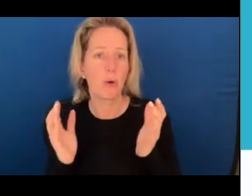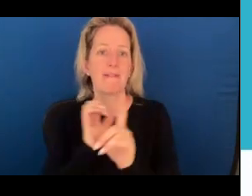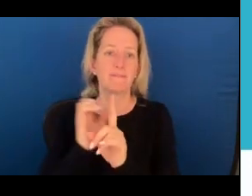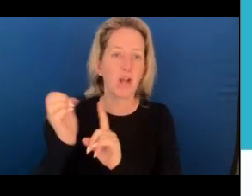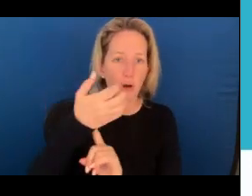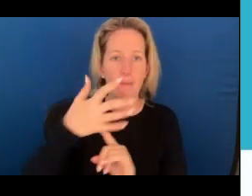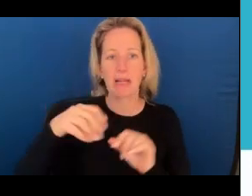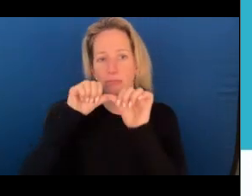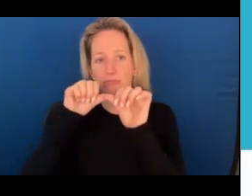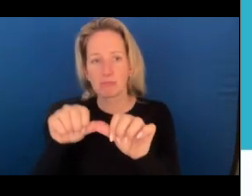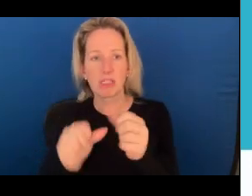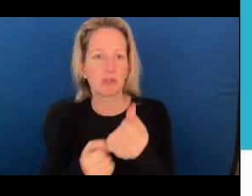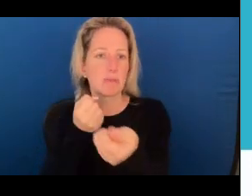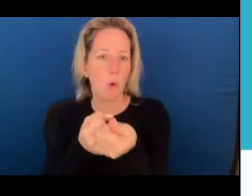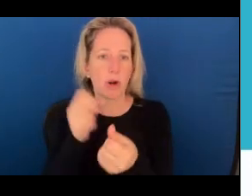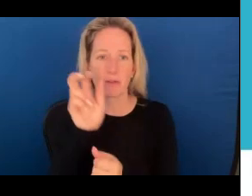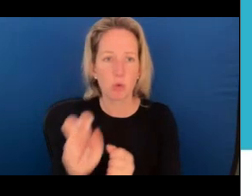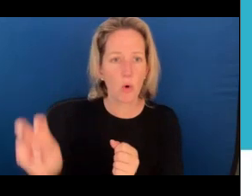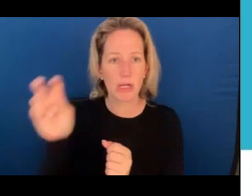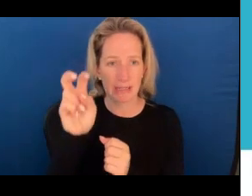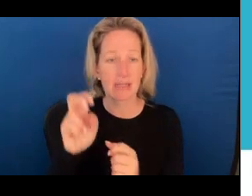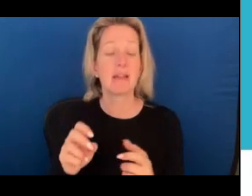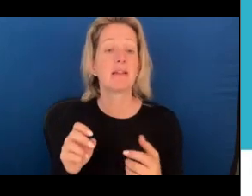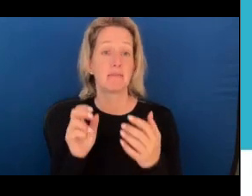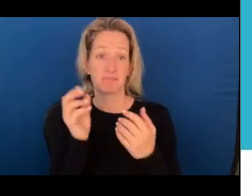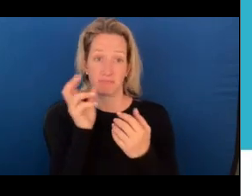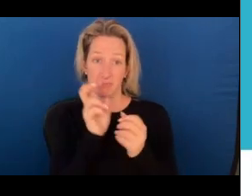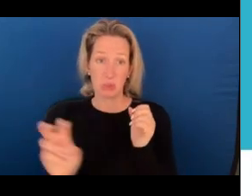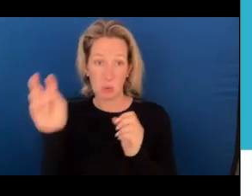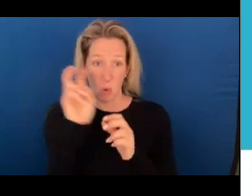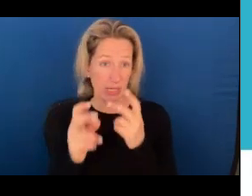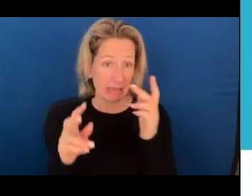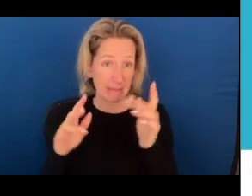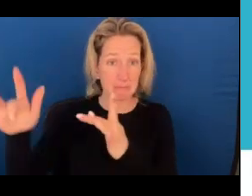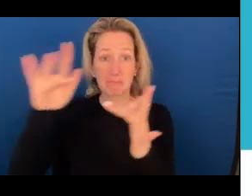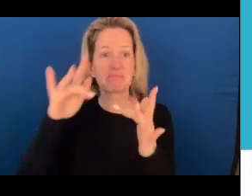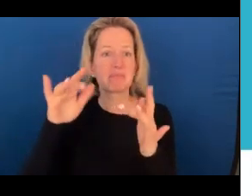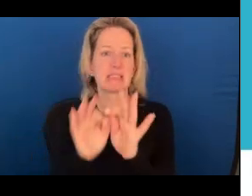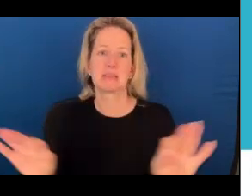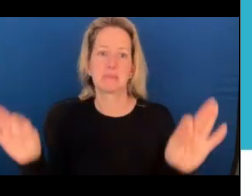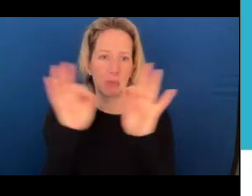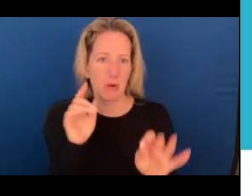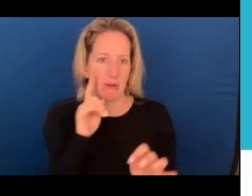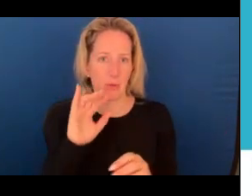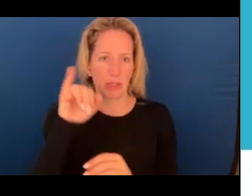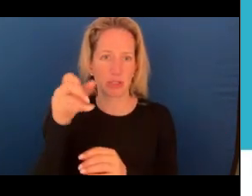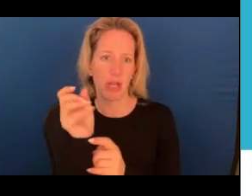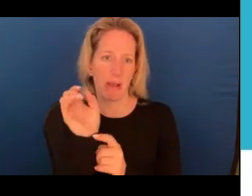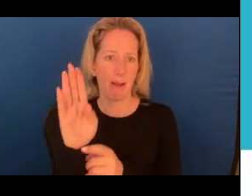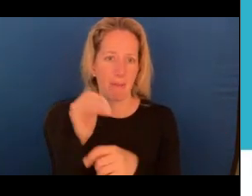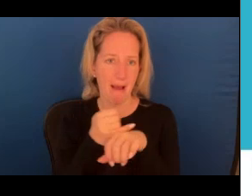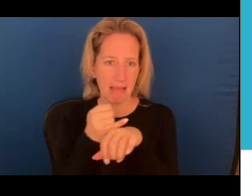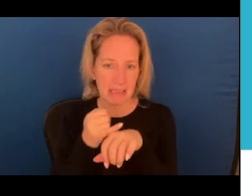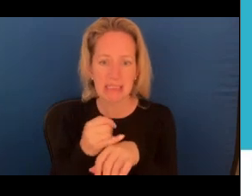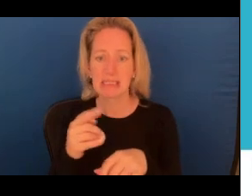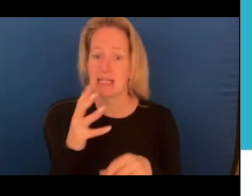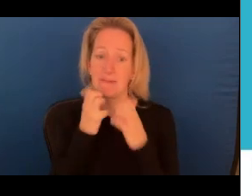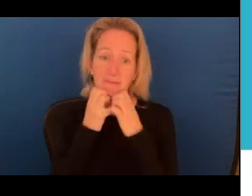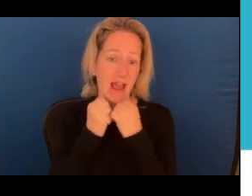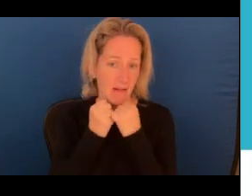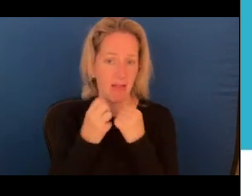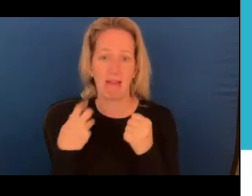a significant industry for the Cape and Islands. It's vital, but we need to implement that industry in a responsible, sustainable